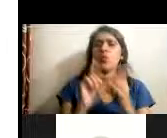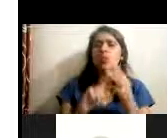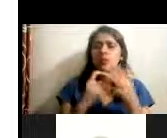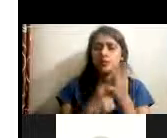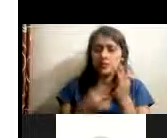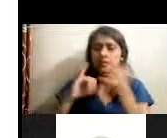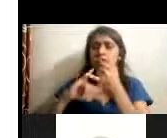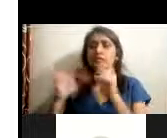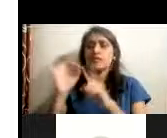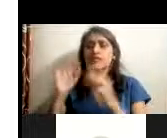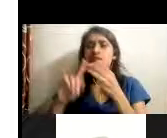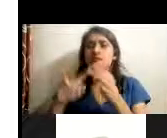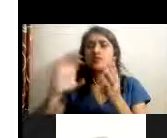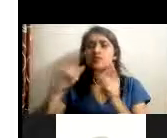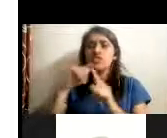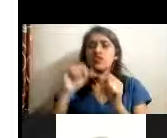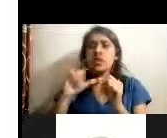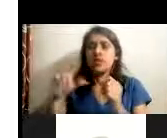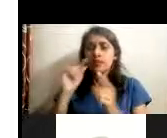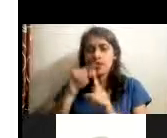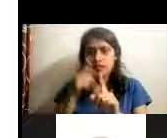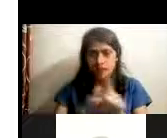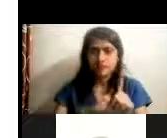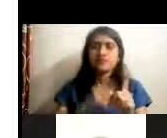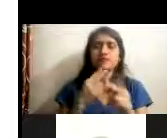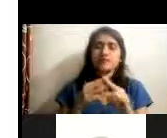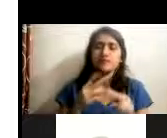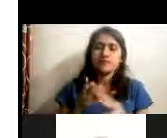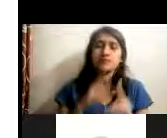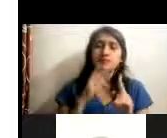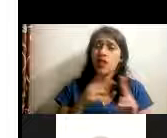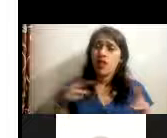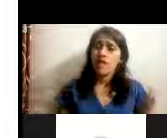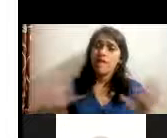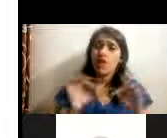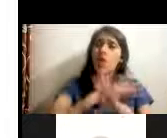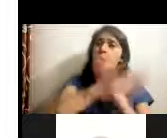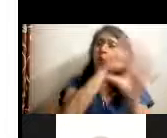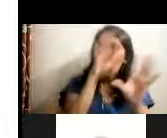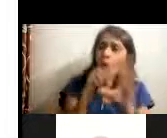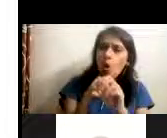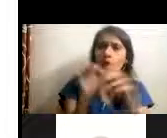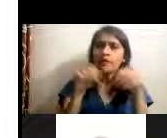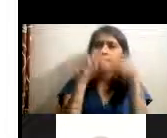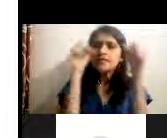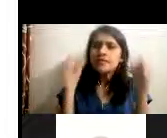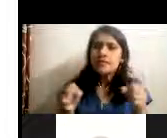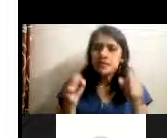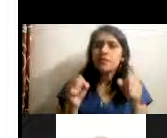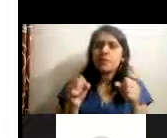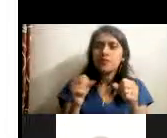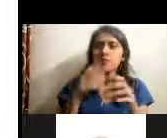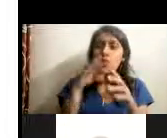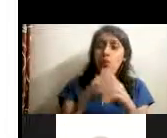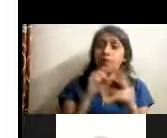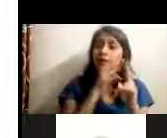that, and then we have the taluk hospitals. So the entire system covers